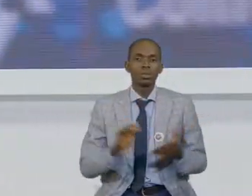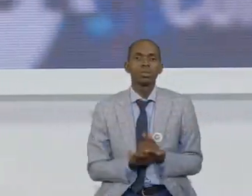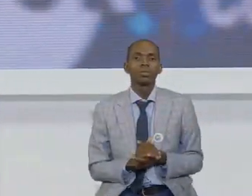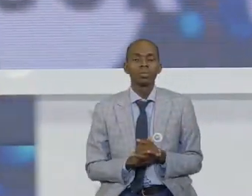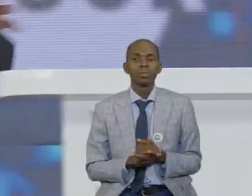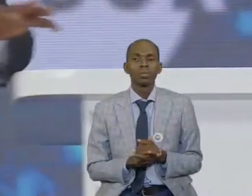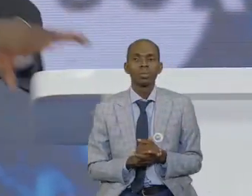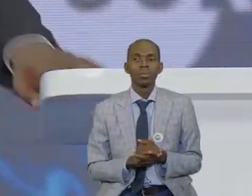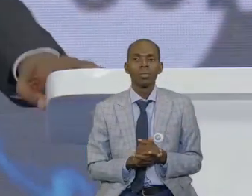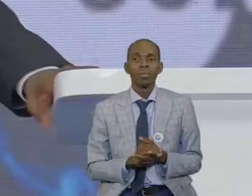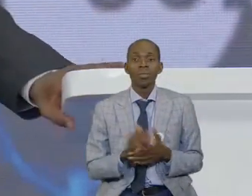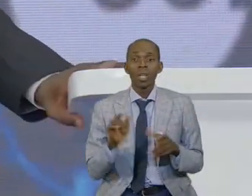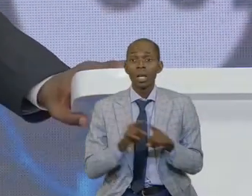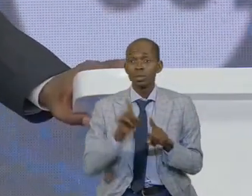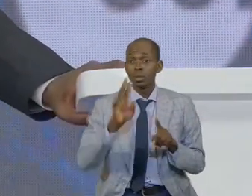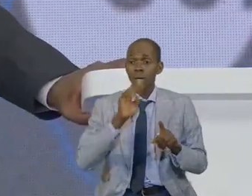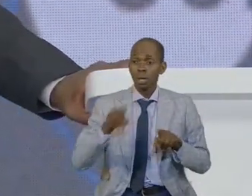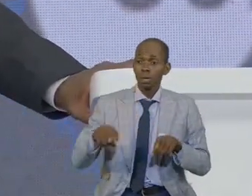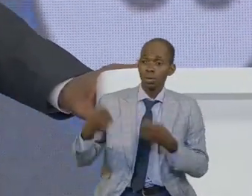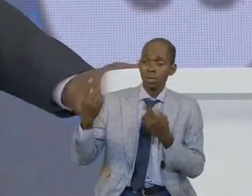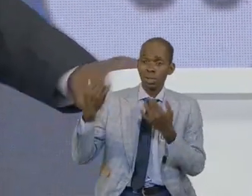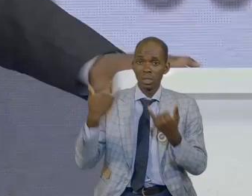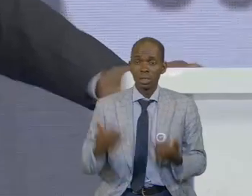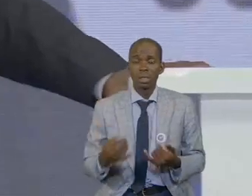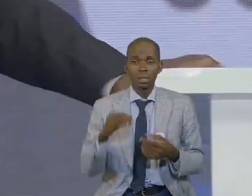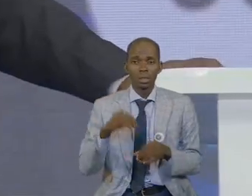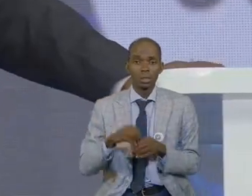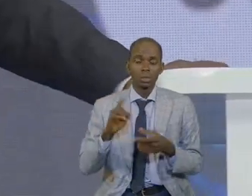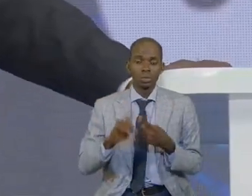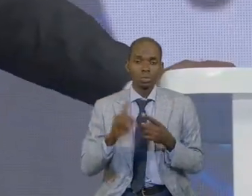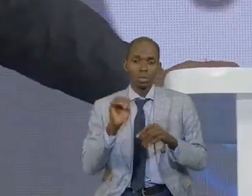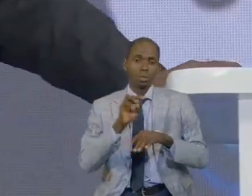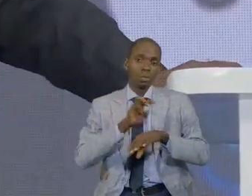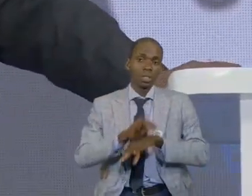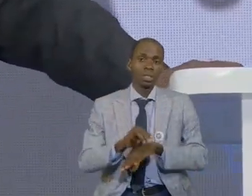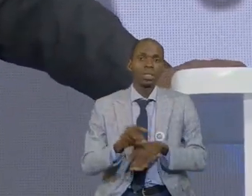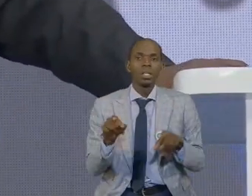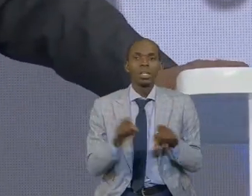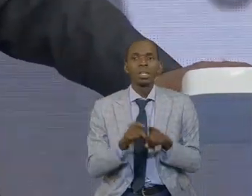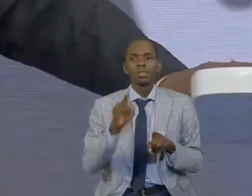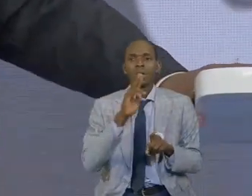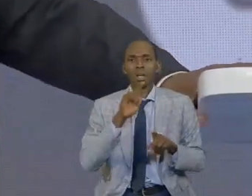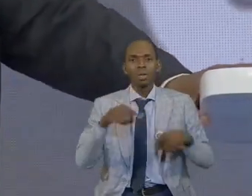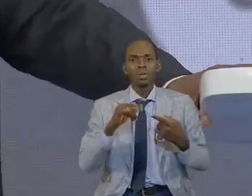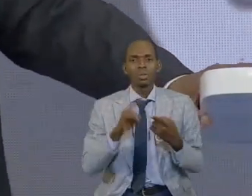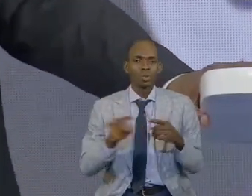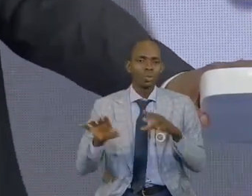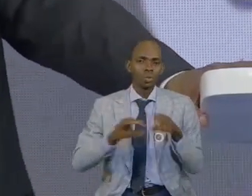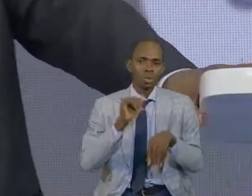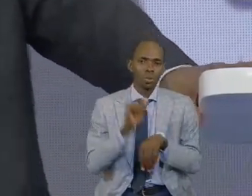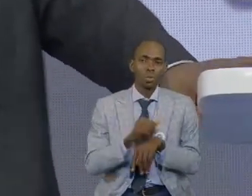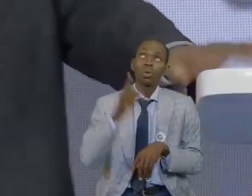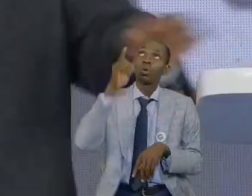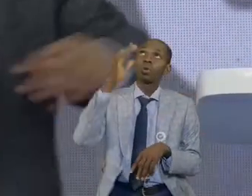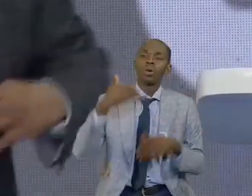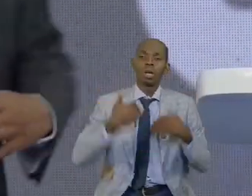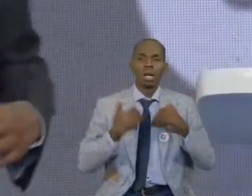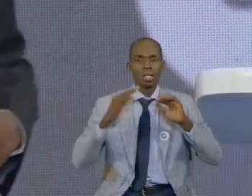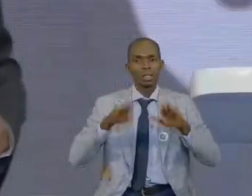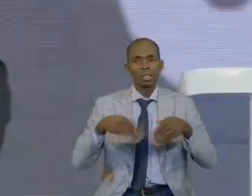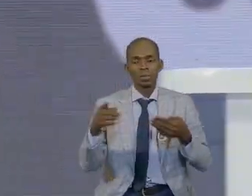As we are going into the ministry, as we are going to do the work the Lord has given you to do,